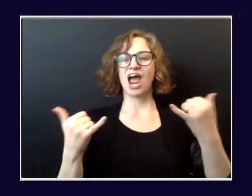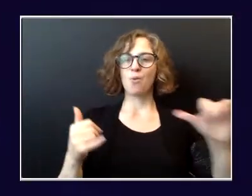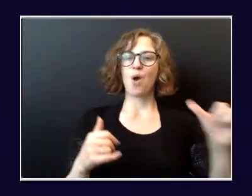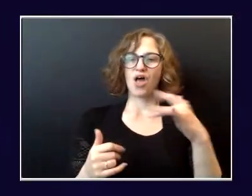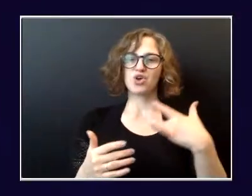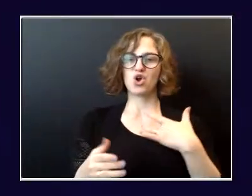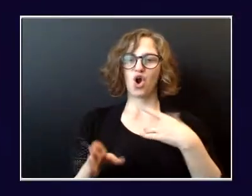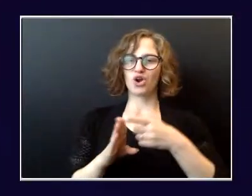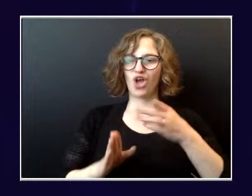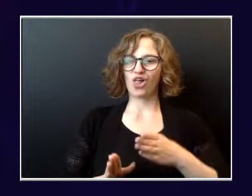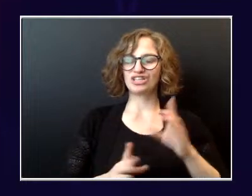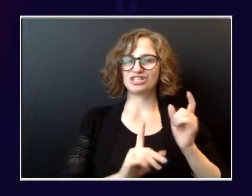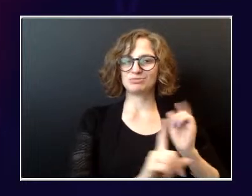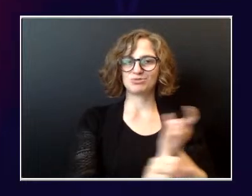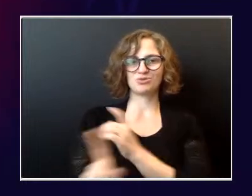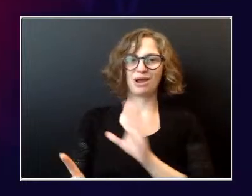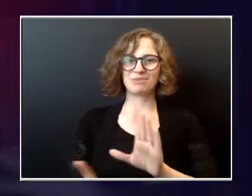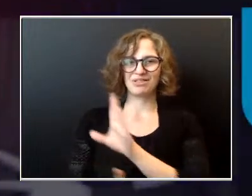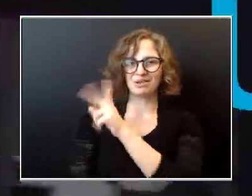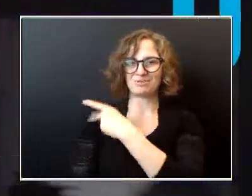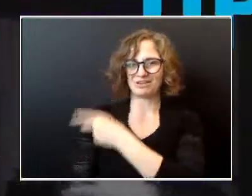patients.